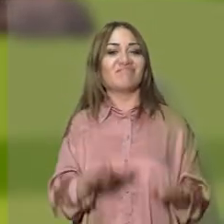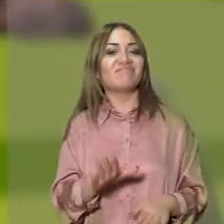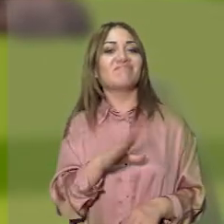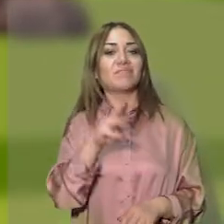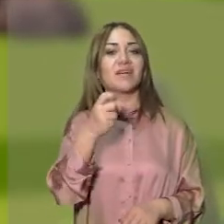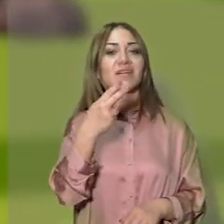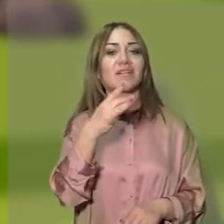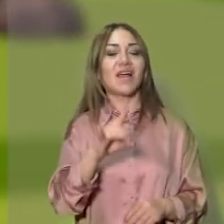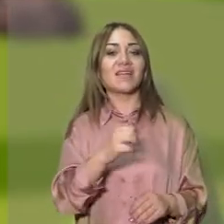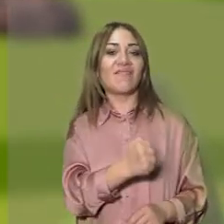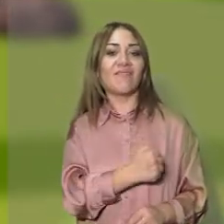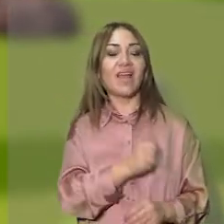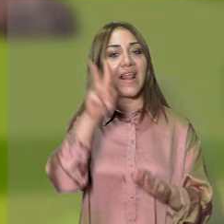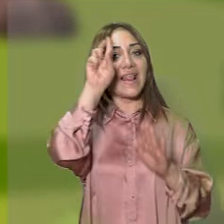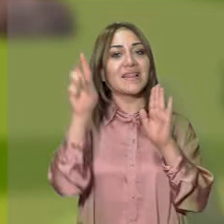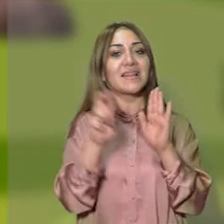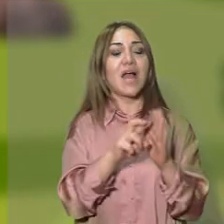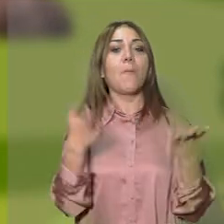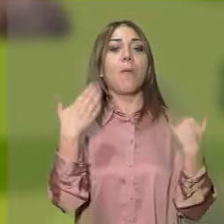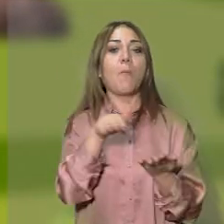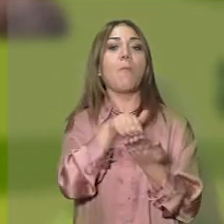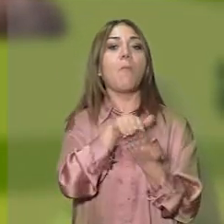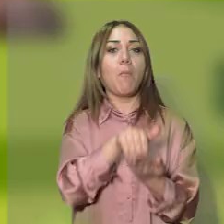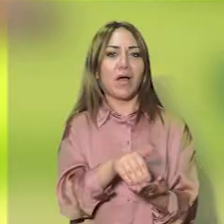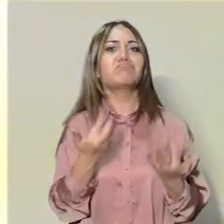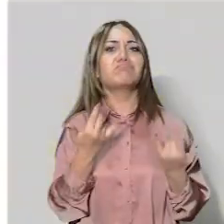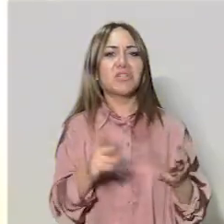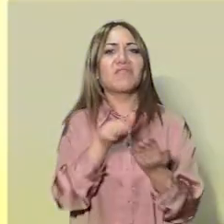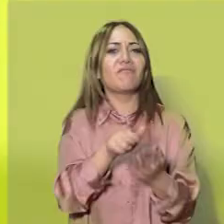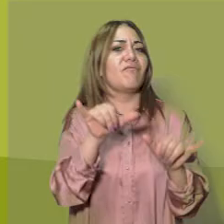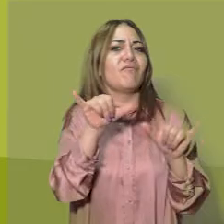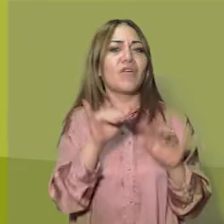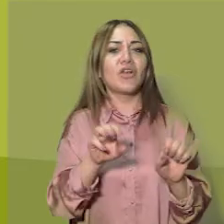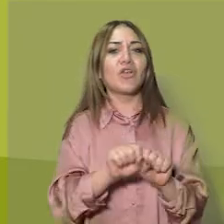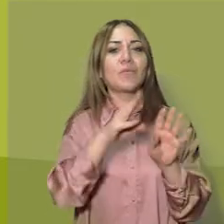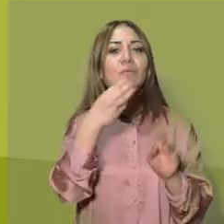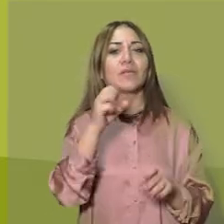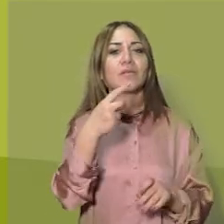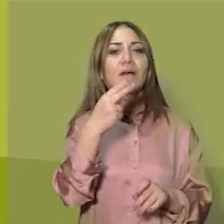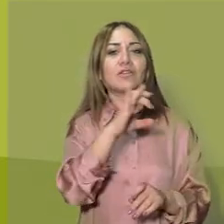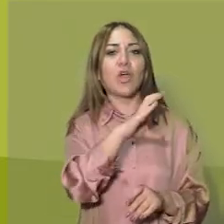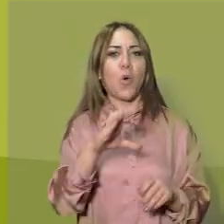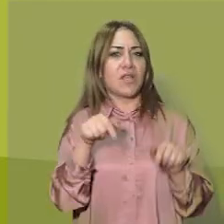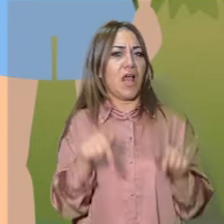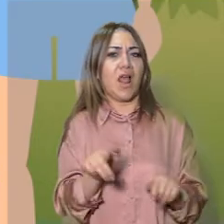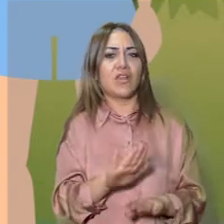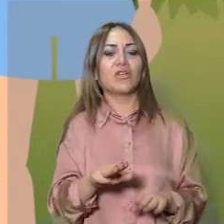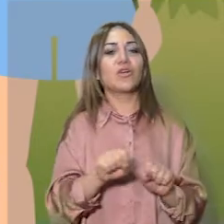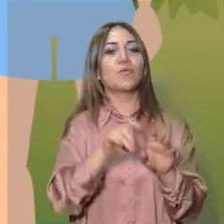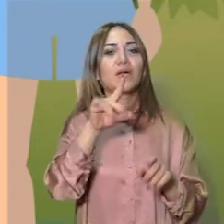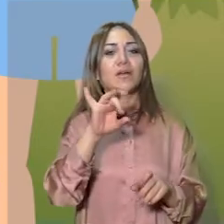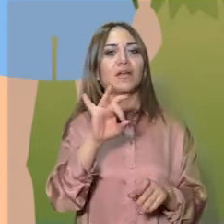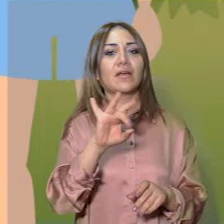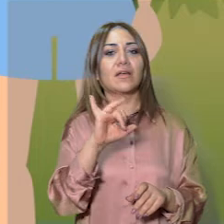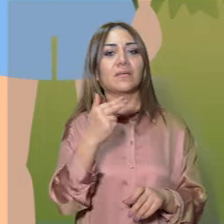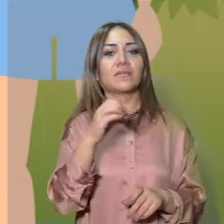in the courtyard of one of the local churches. Should we search for the grave? This one is Saint Thaddeus. It's not here. This is